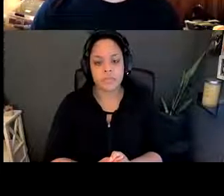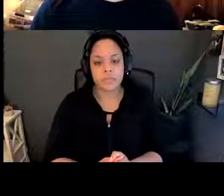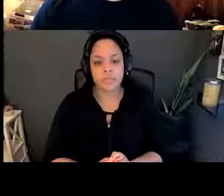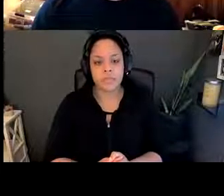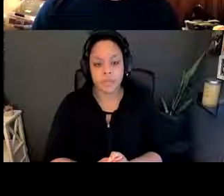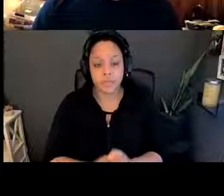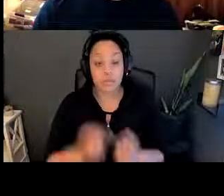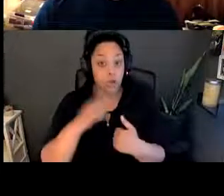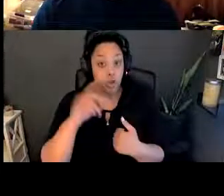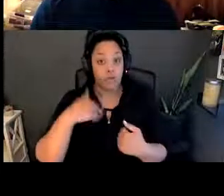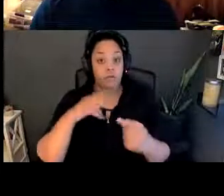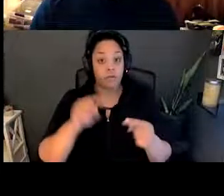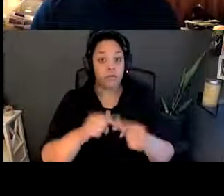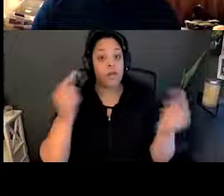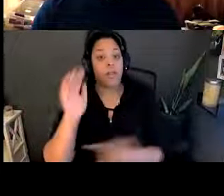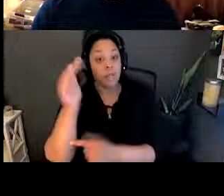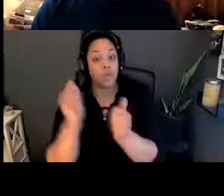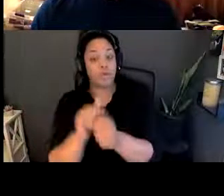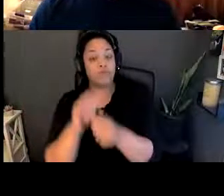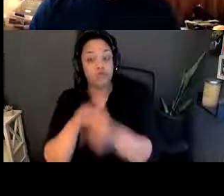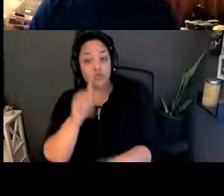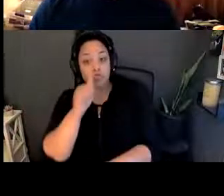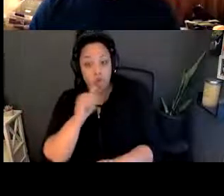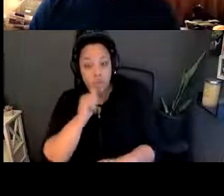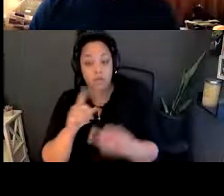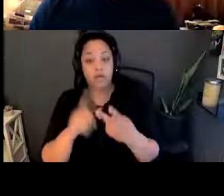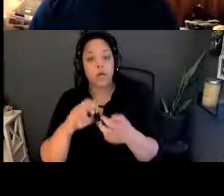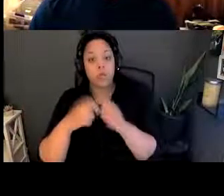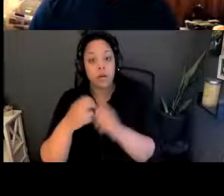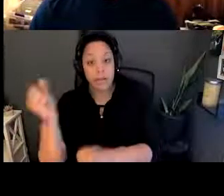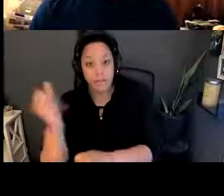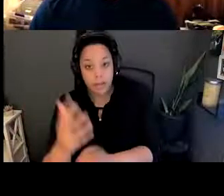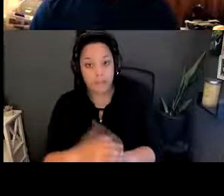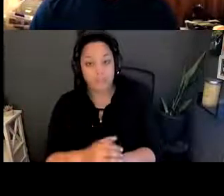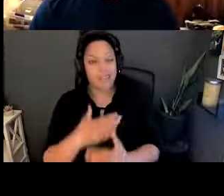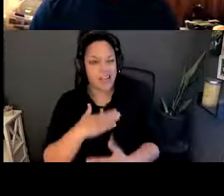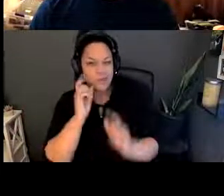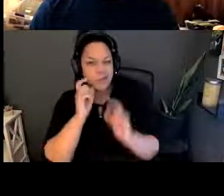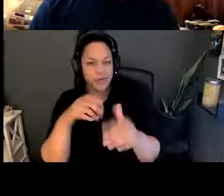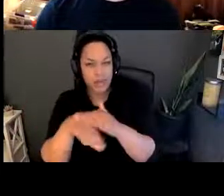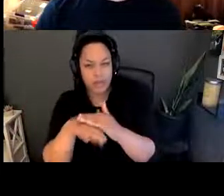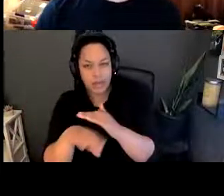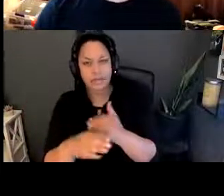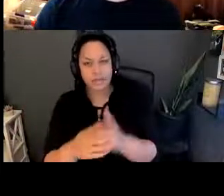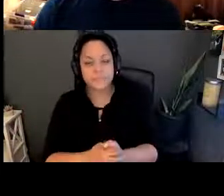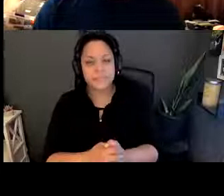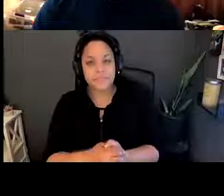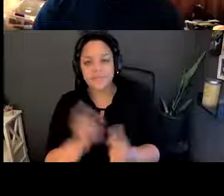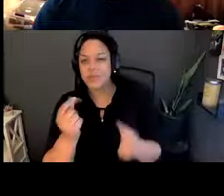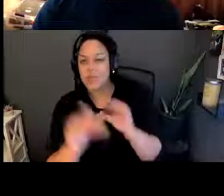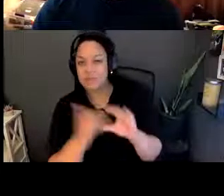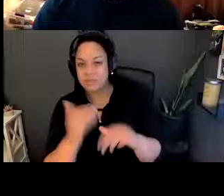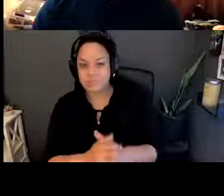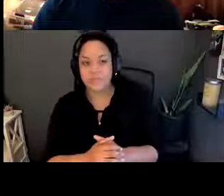a whole other lecture on stress coping and problem gambling, and happy to give you access to that as well if you send me an email.